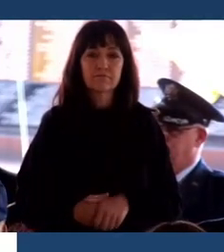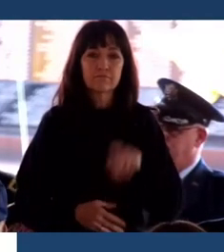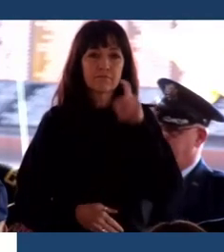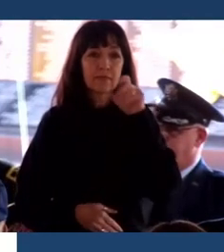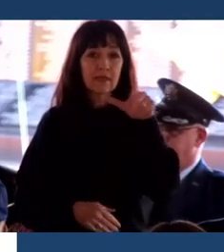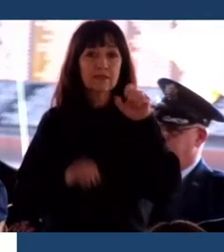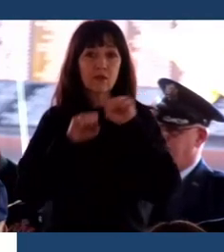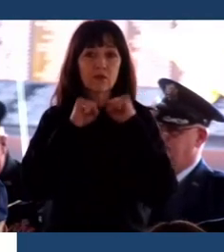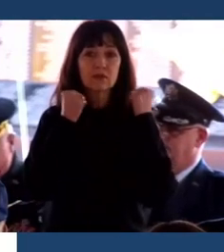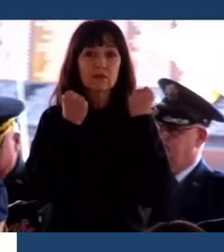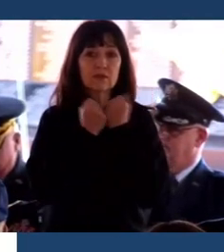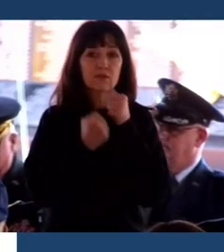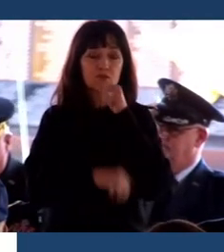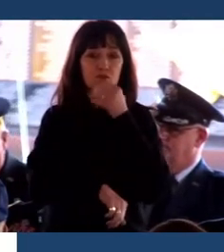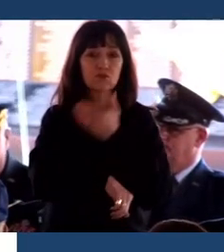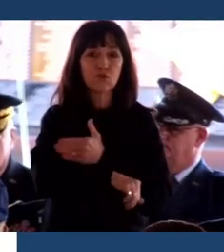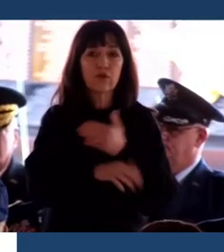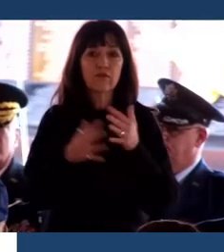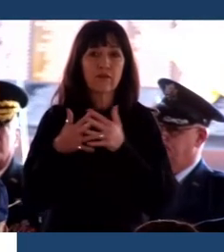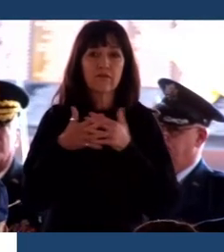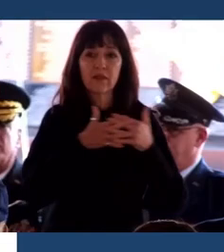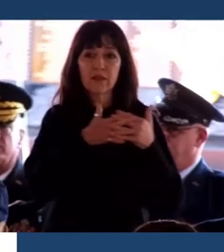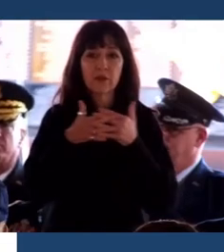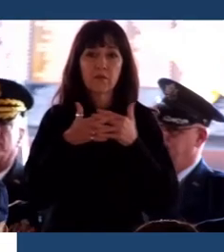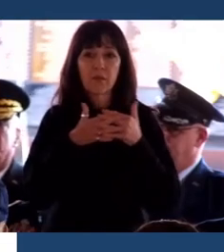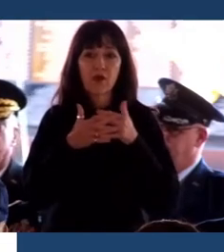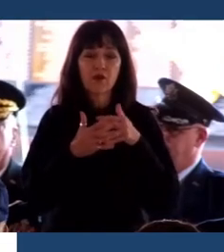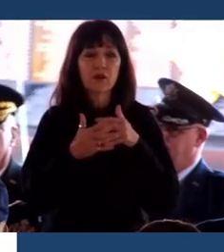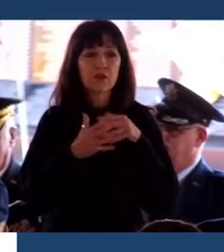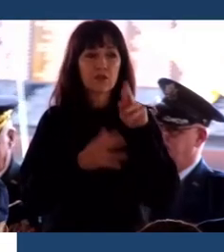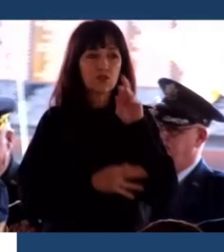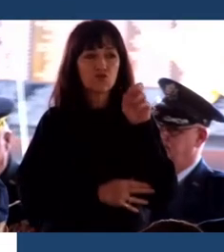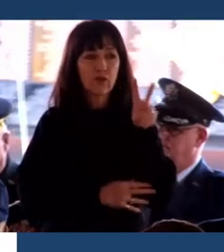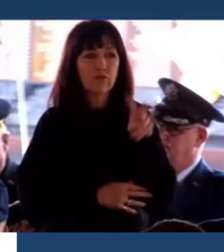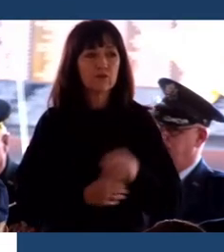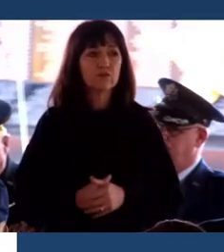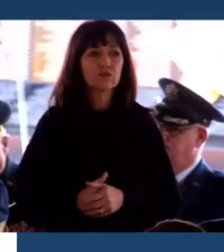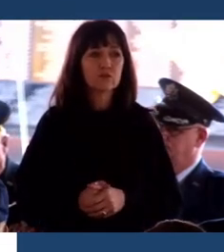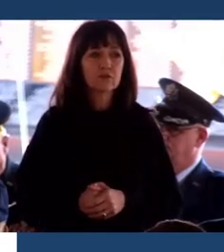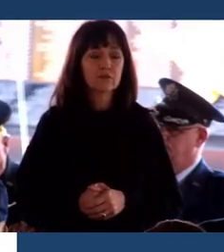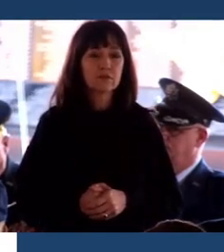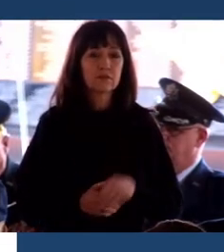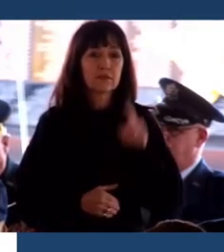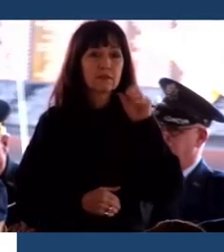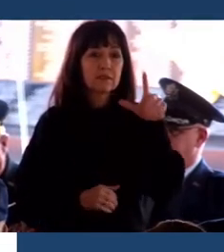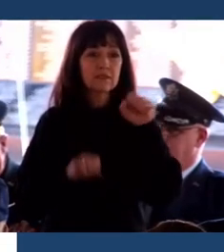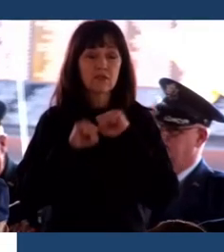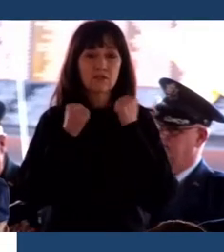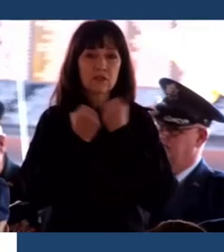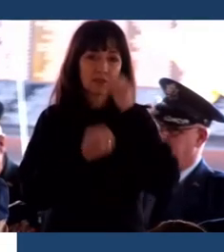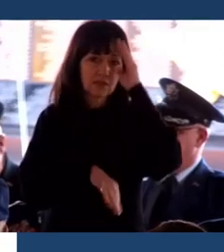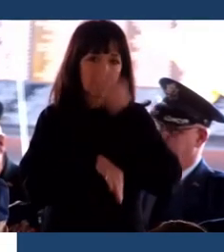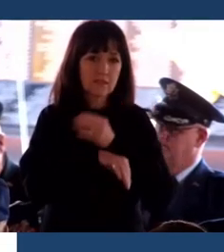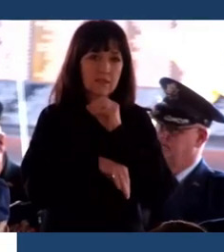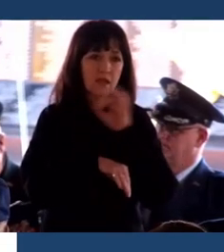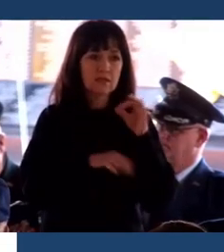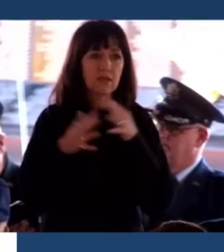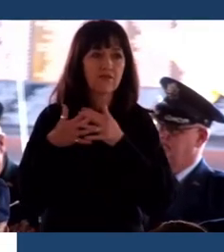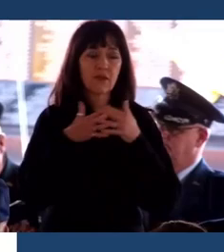Delaware Society, Daughters of the American Revolution. We have that. Delaware Society, Sons of the American